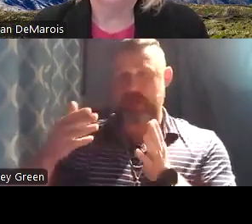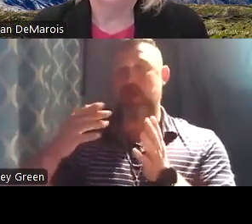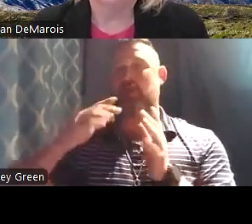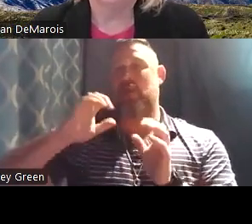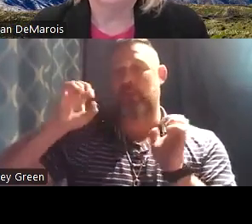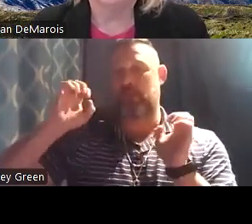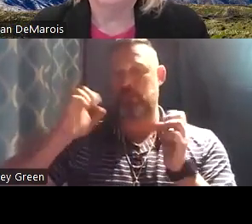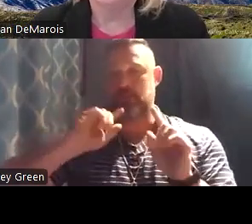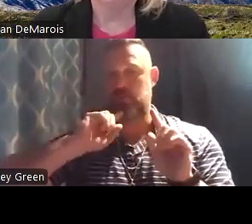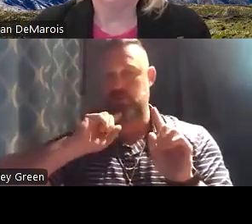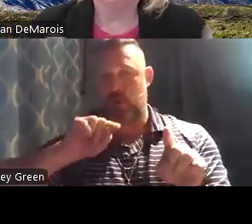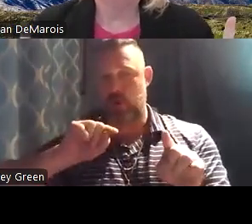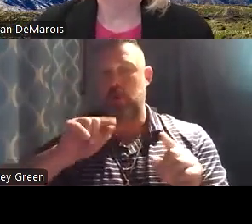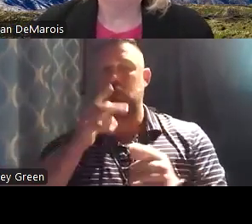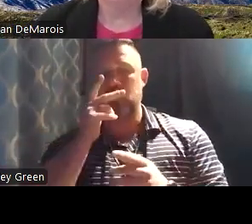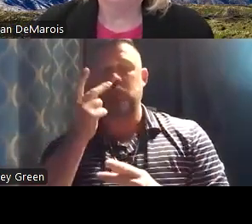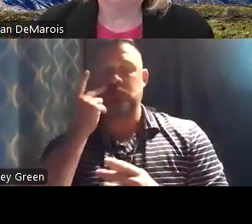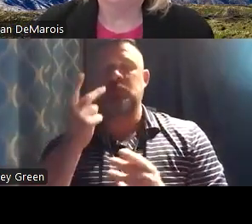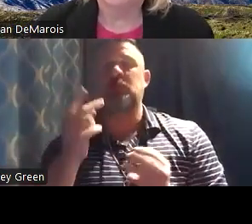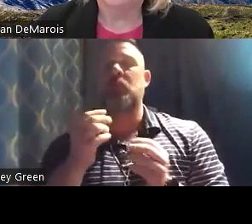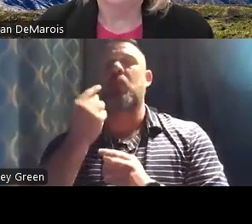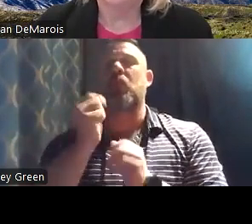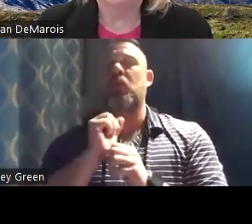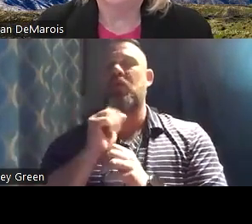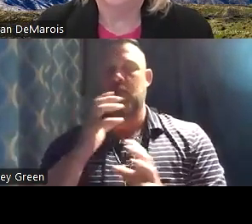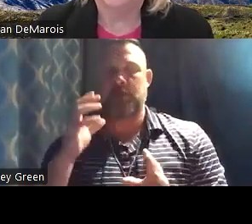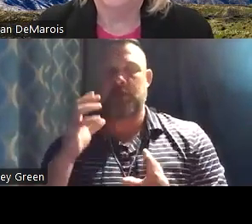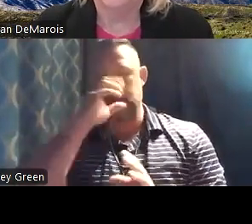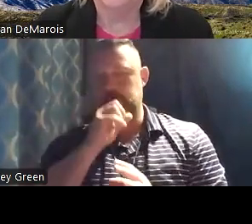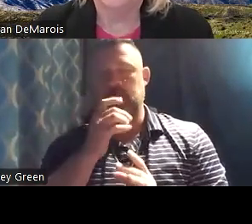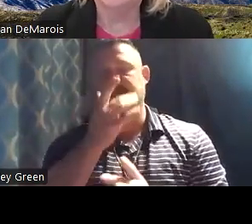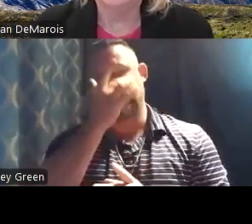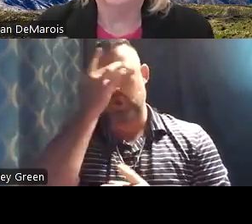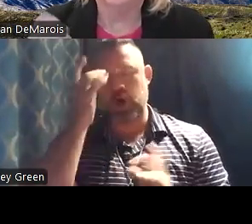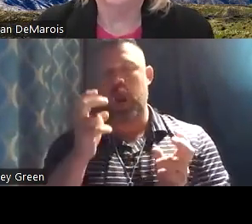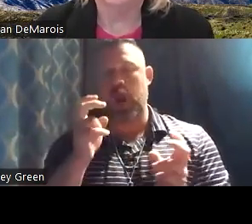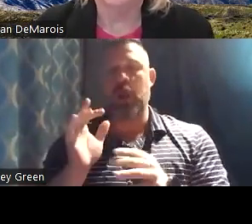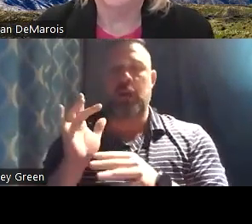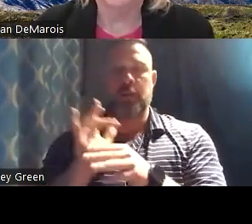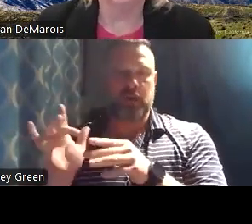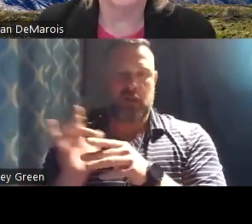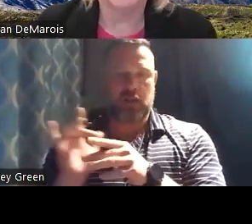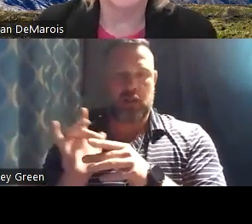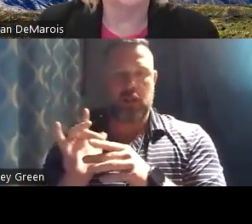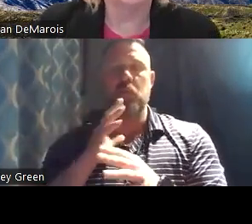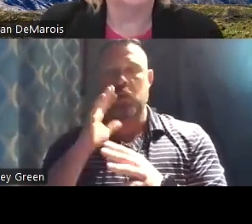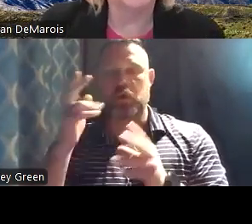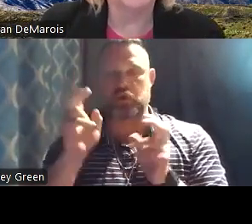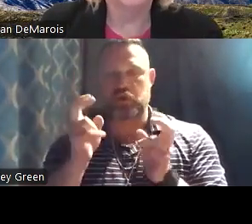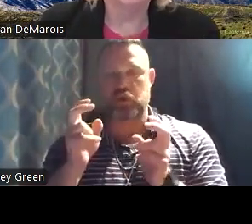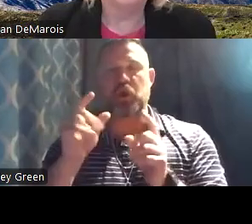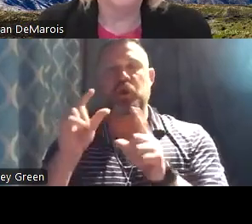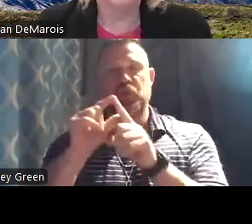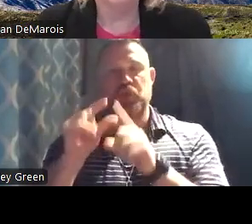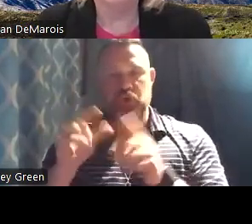see more work around the missing or forgotten middle, or a term we are introducing, the